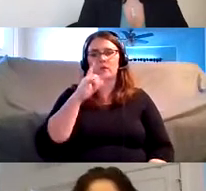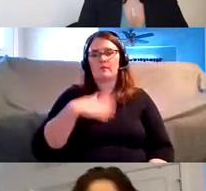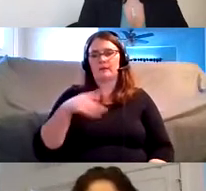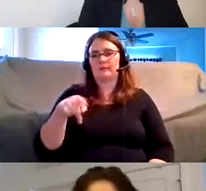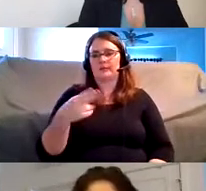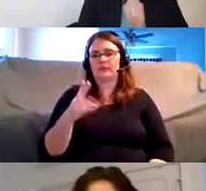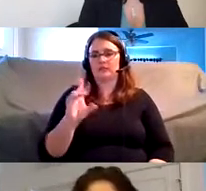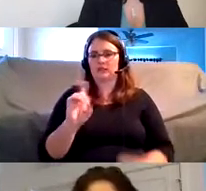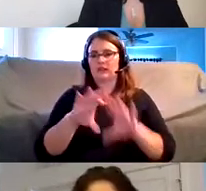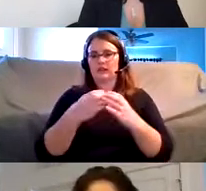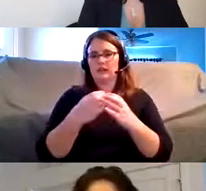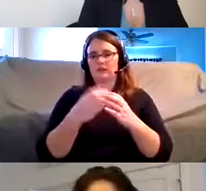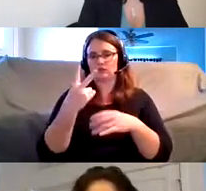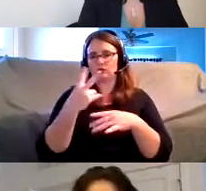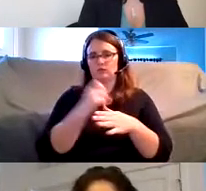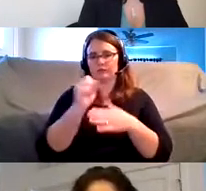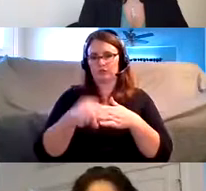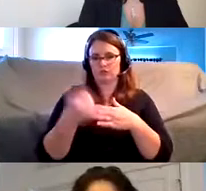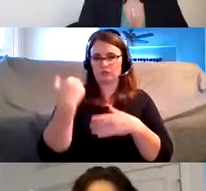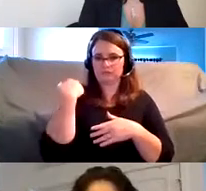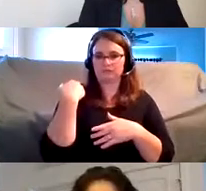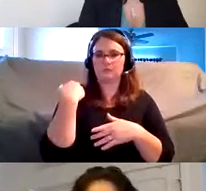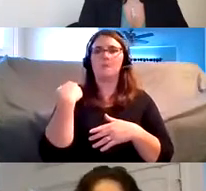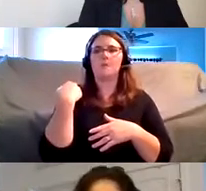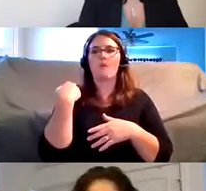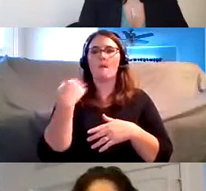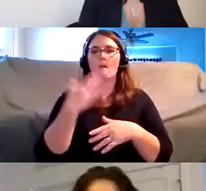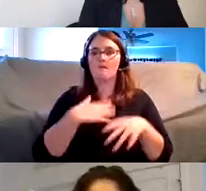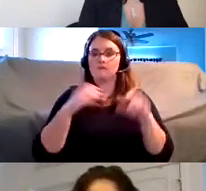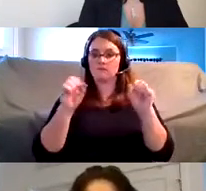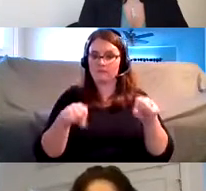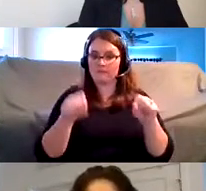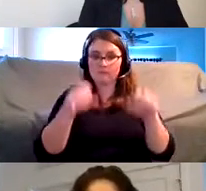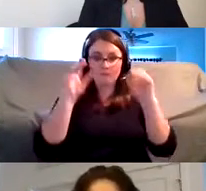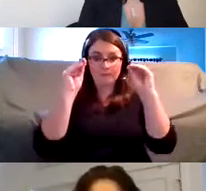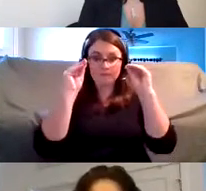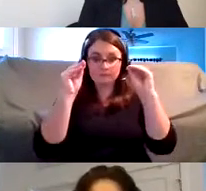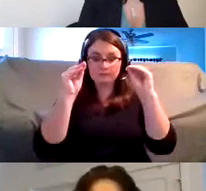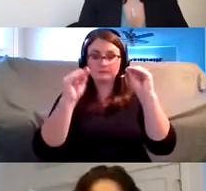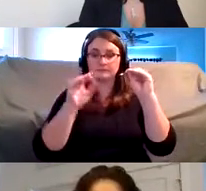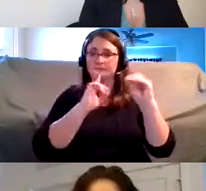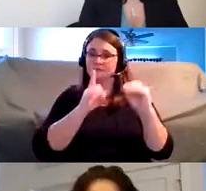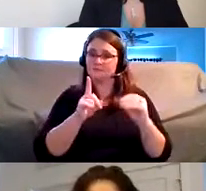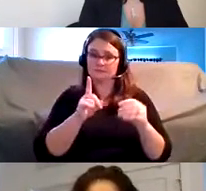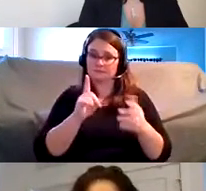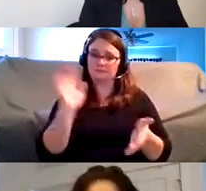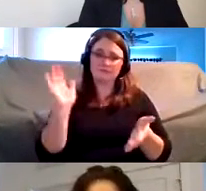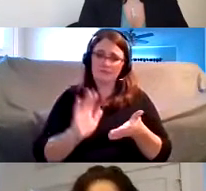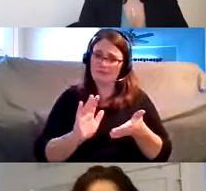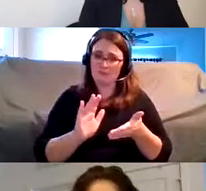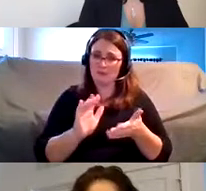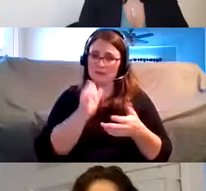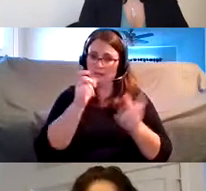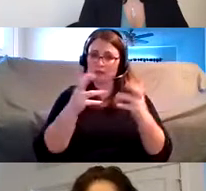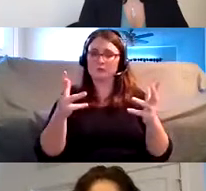and my ability to teach was really, really low. And again, that's one of the things I love.